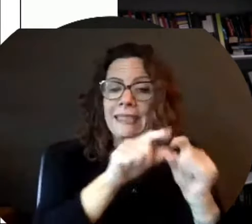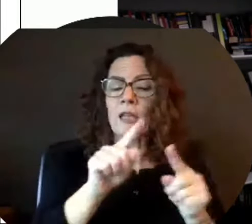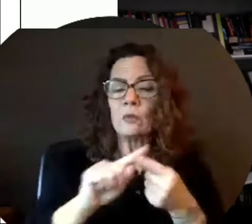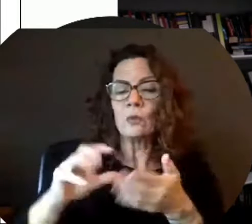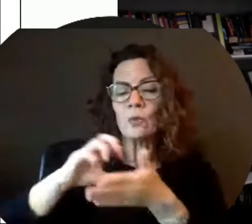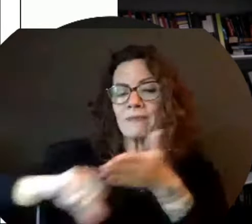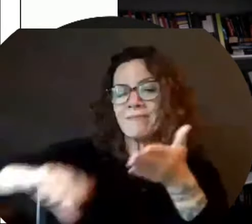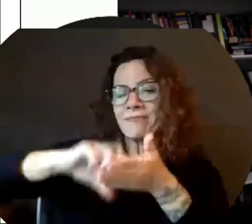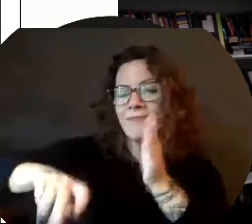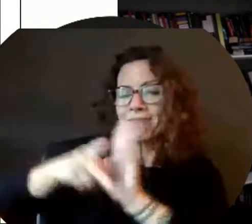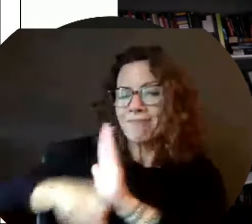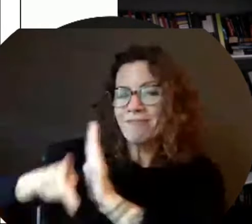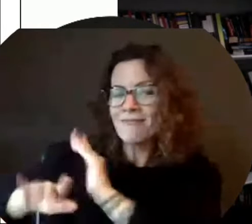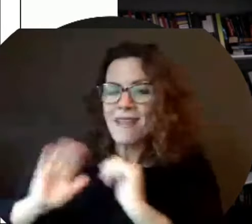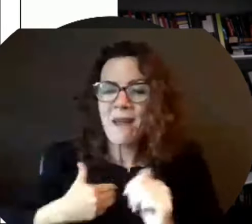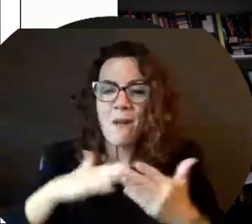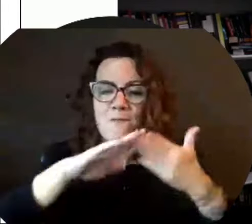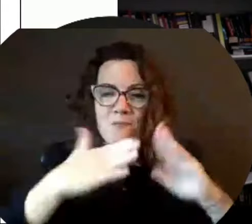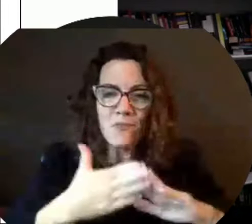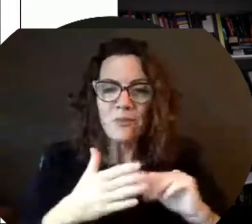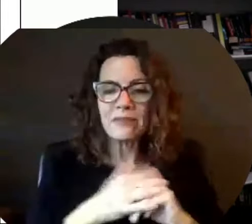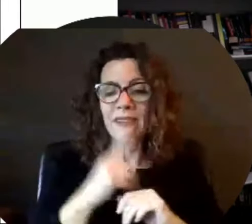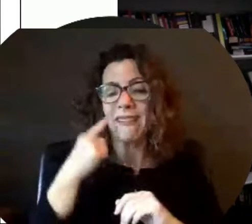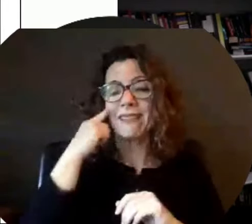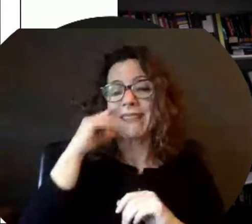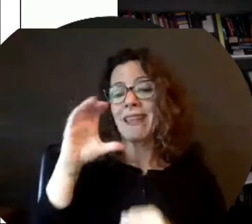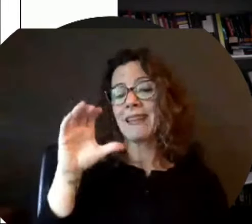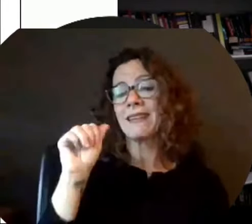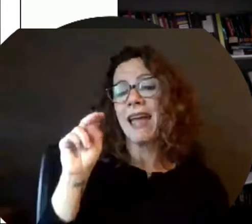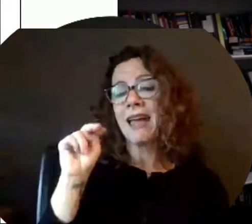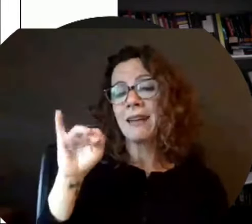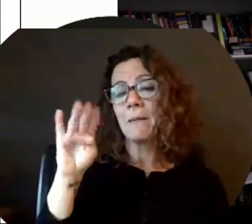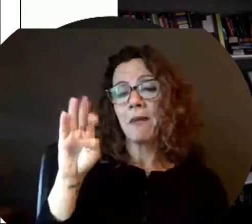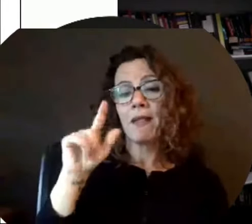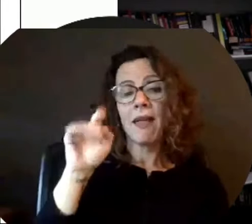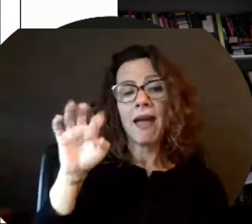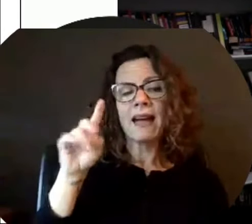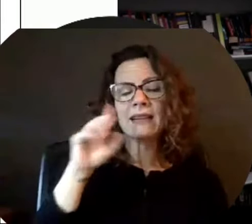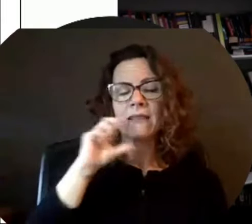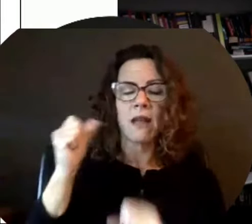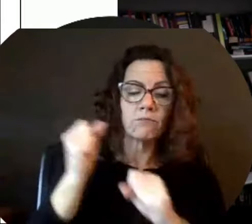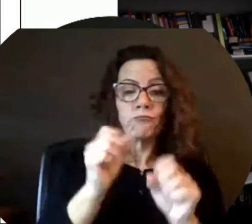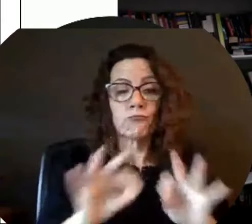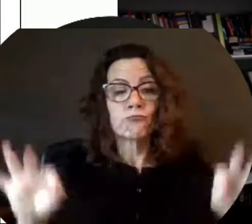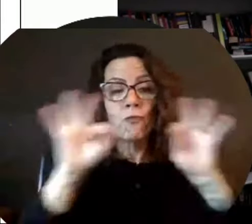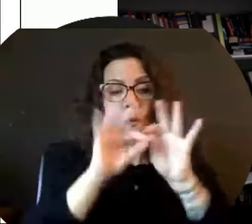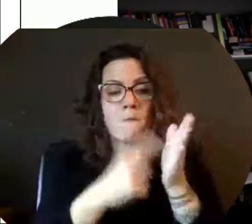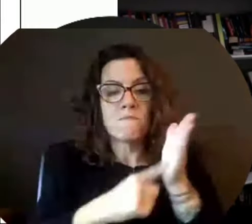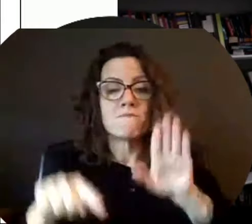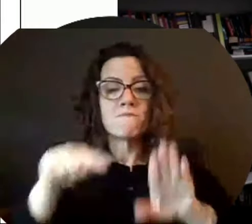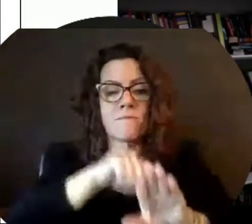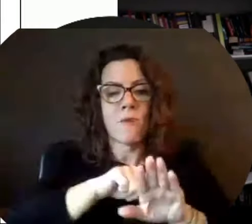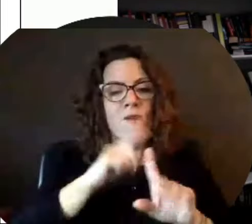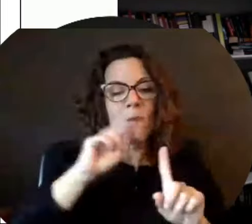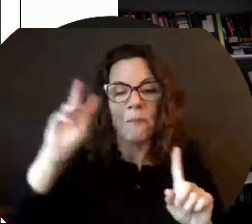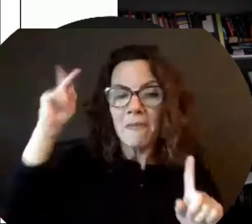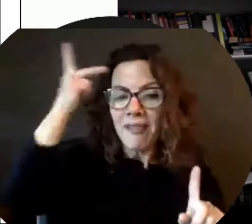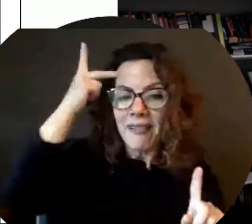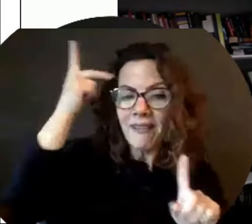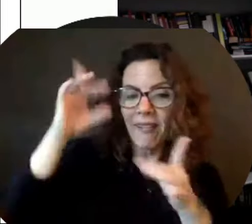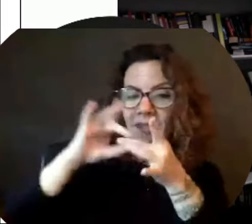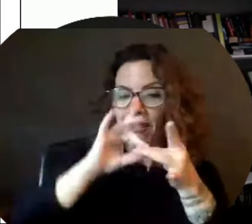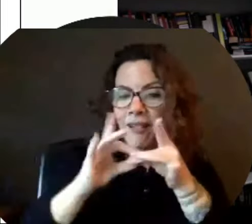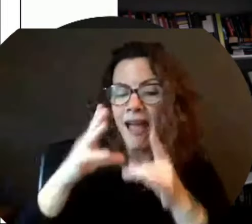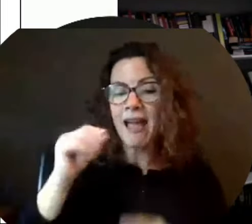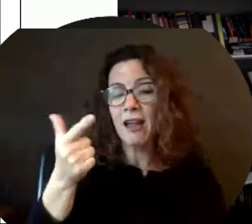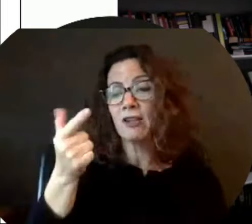redistricting that happens in front of our faces, right? Where people are placed in these kind of